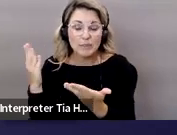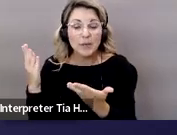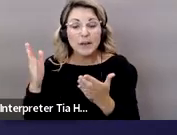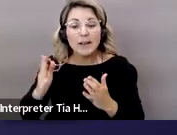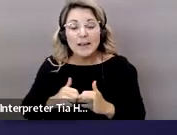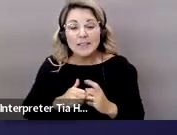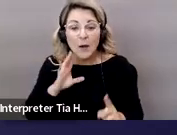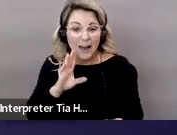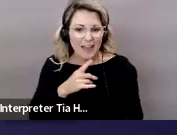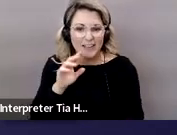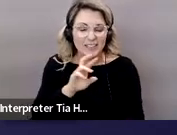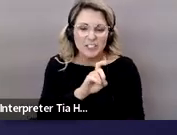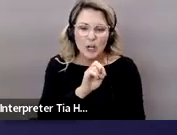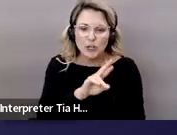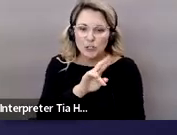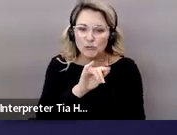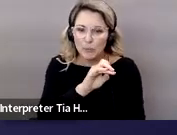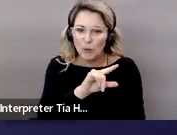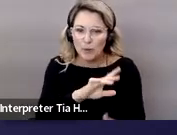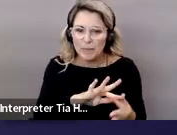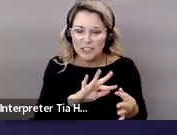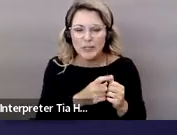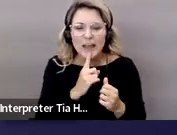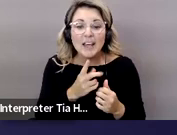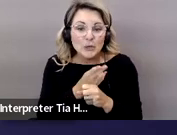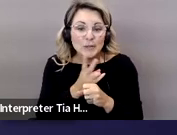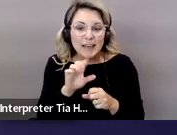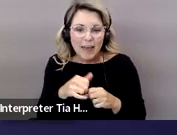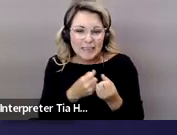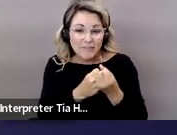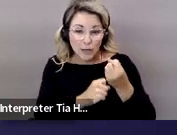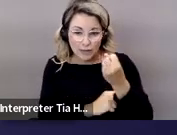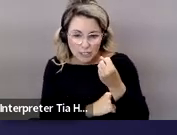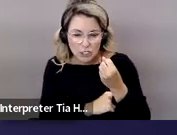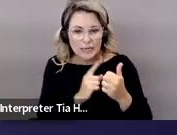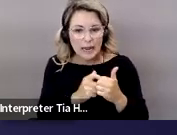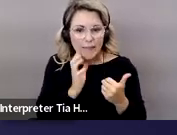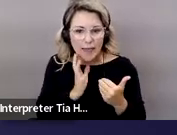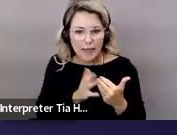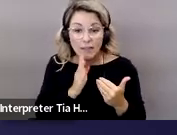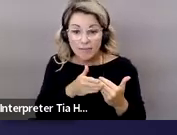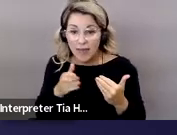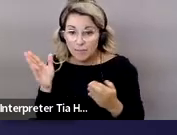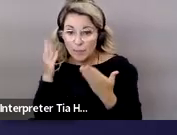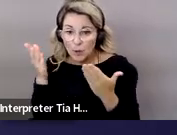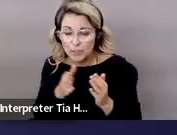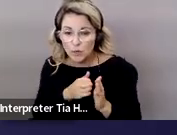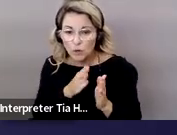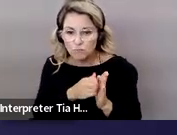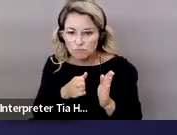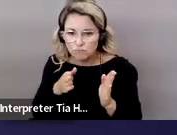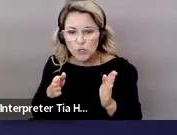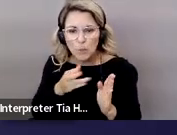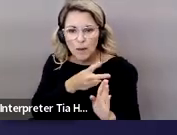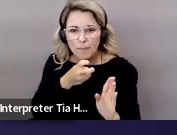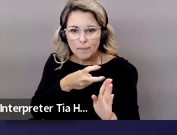Romero said about using it as a foundation to then build kind of the rest of the proposal. And it's also in some ways very much a living document too,